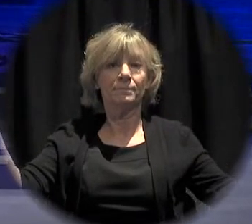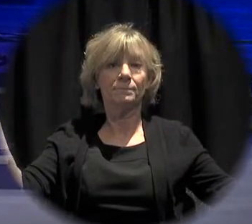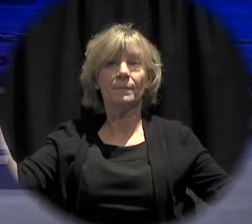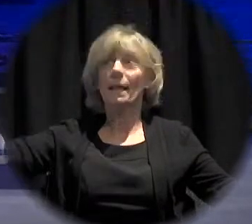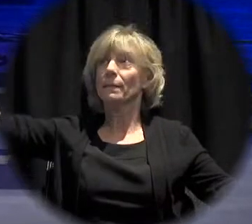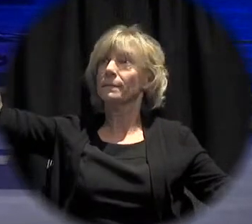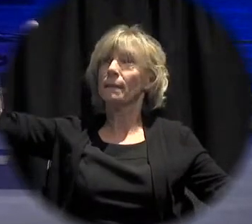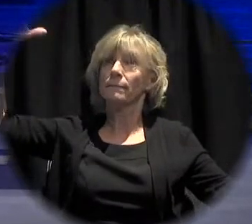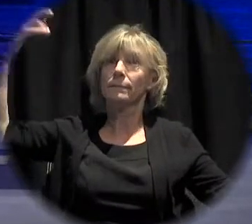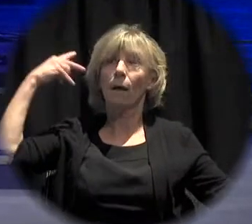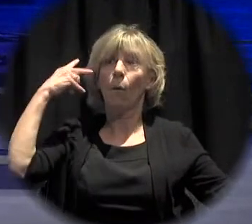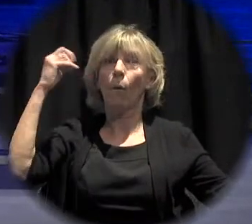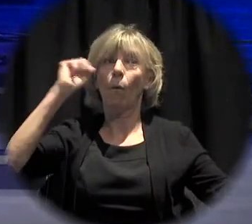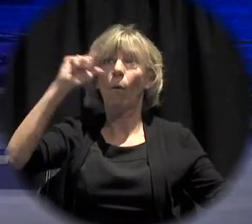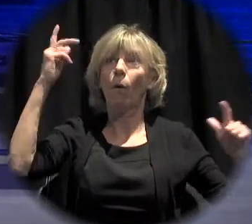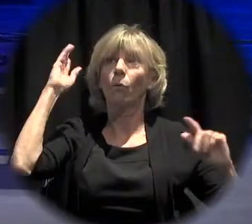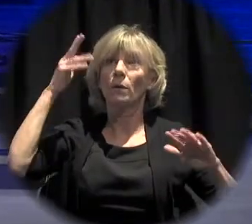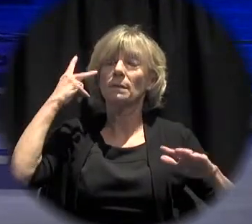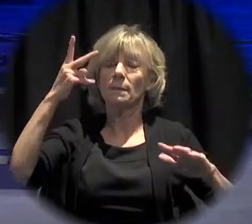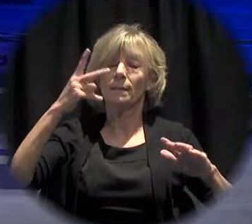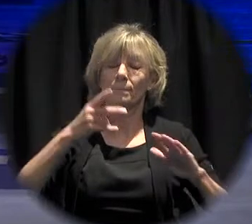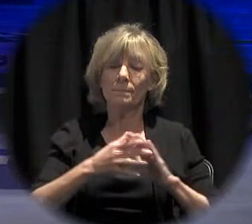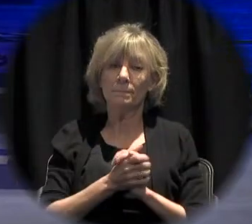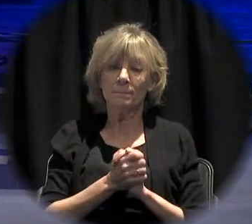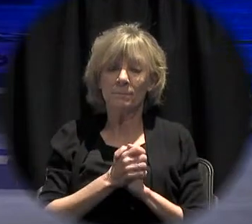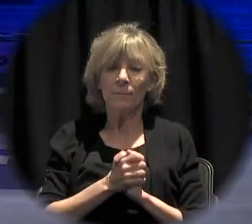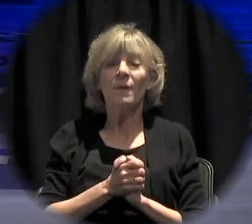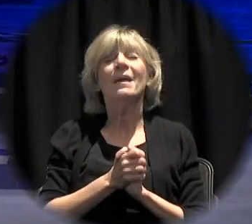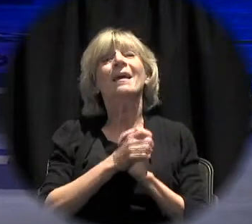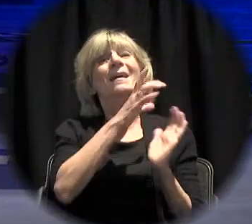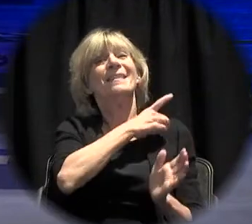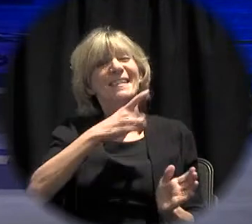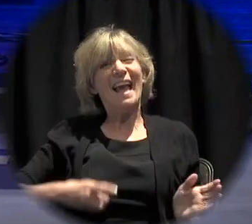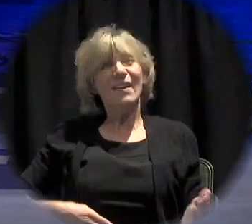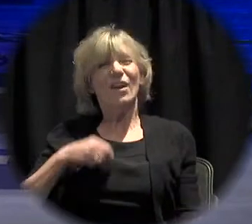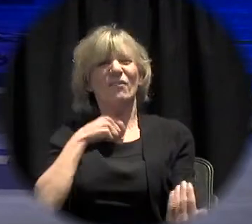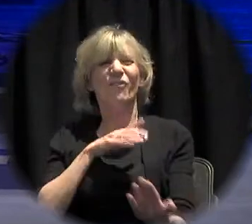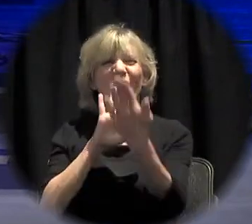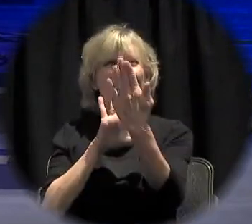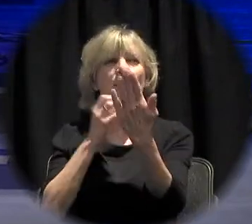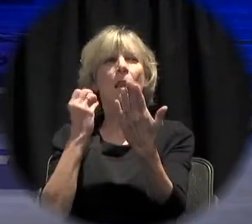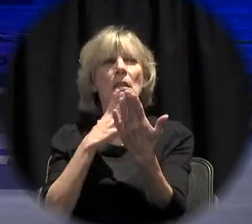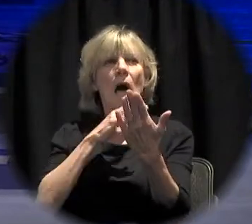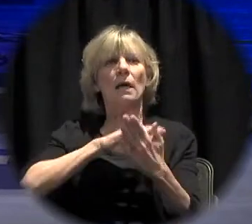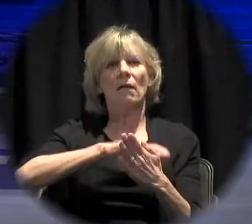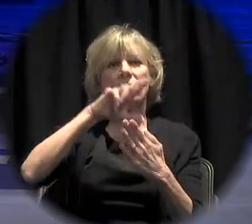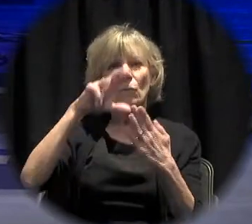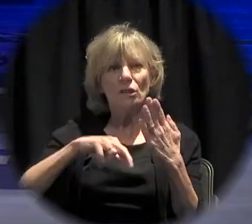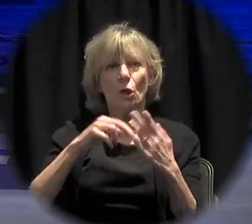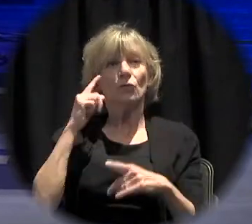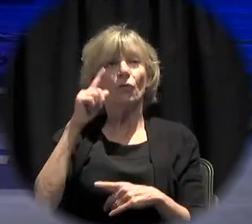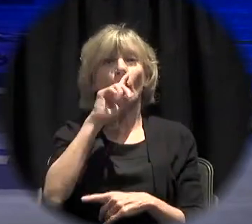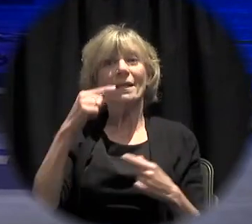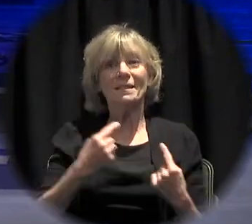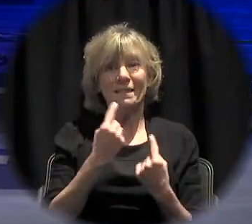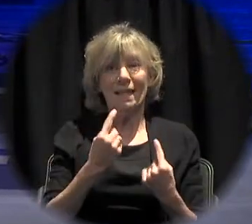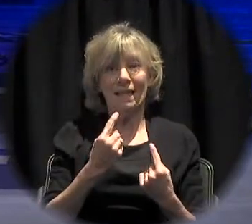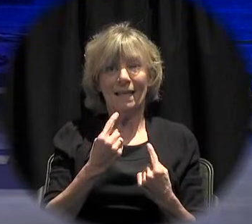David faced a lot of consequences for his sin. The baby born to Bathsheba died as an infant.